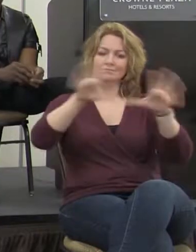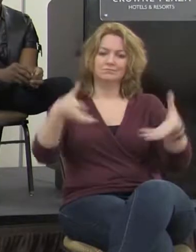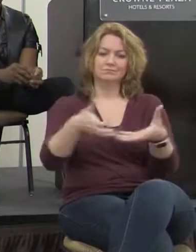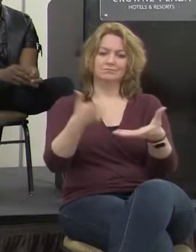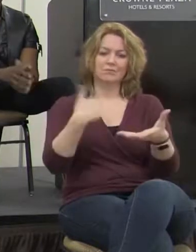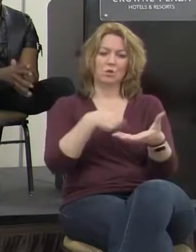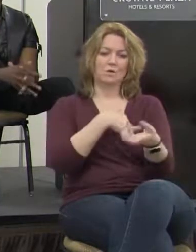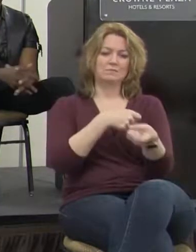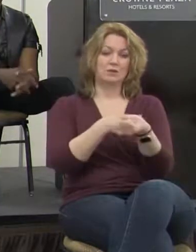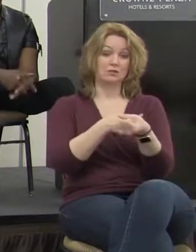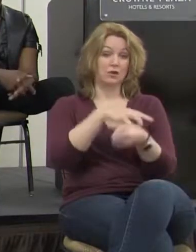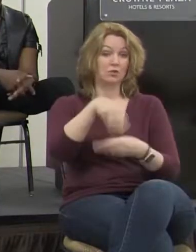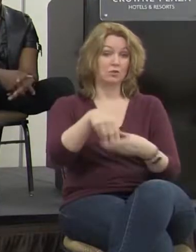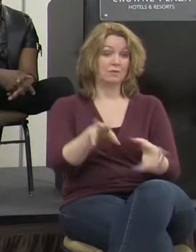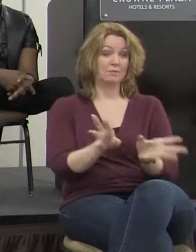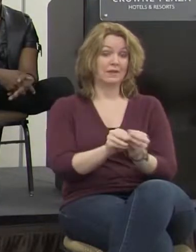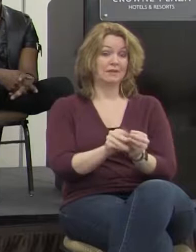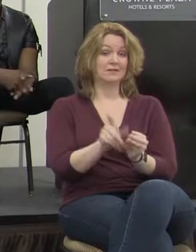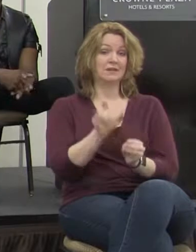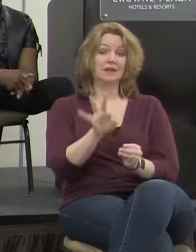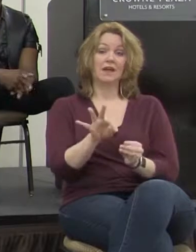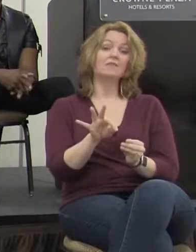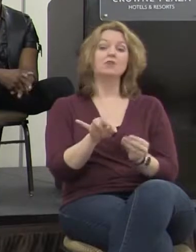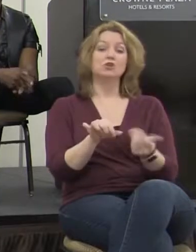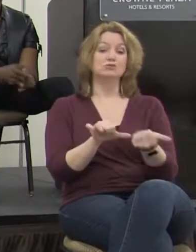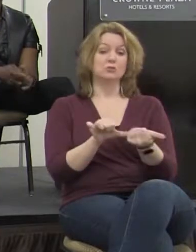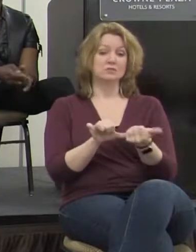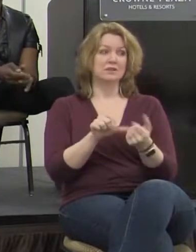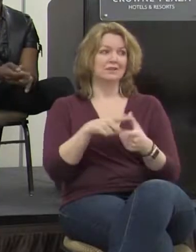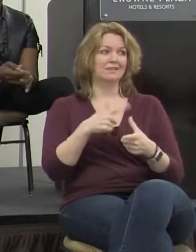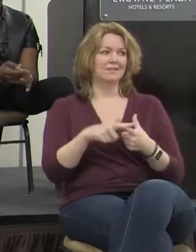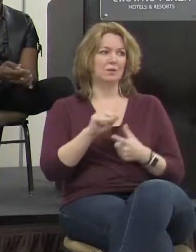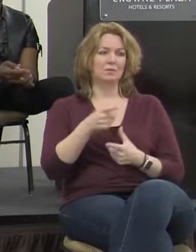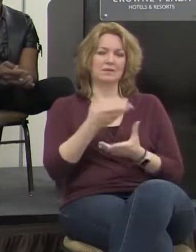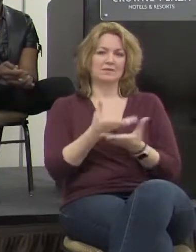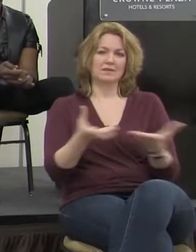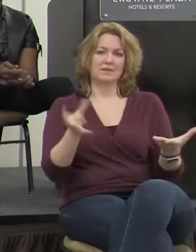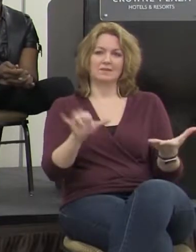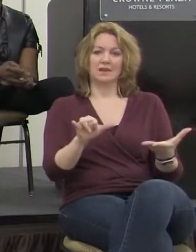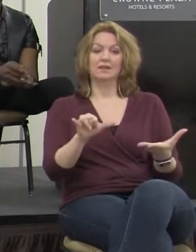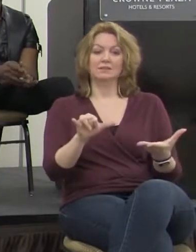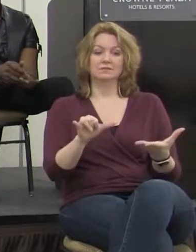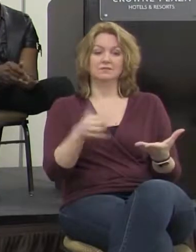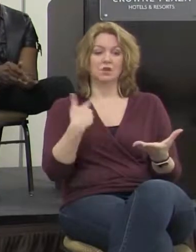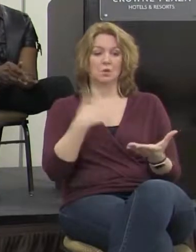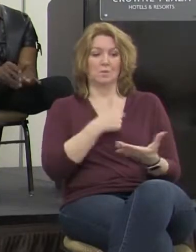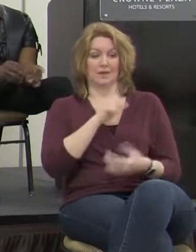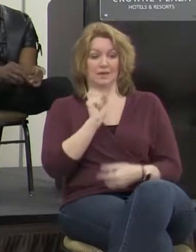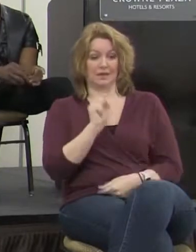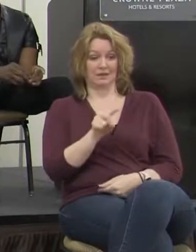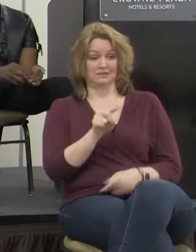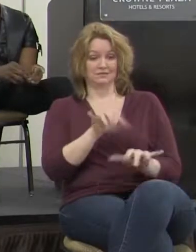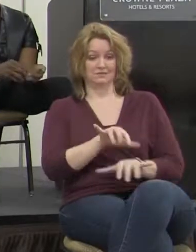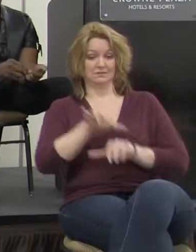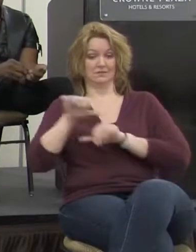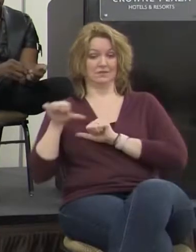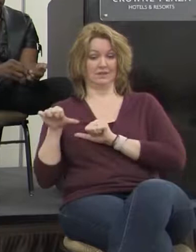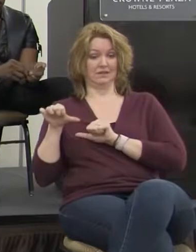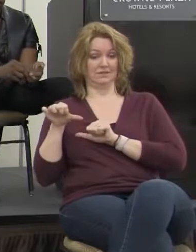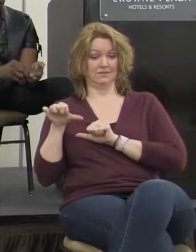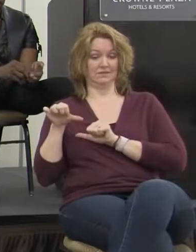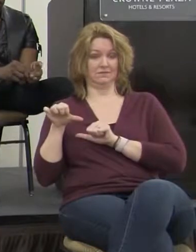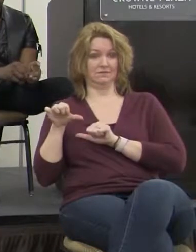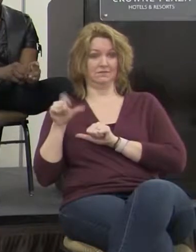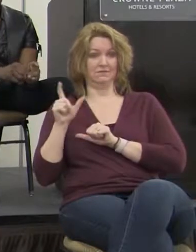even meetings. And if you're an associate, the only thing that you are asked to step out of the room for